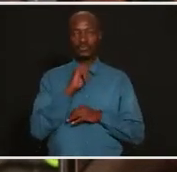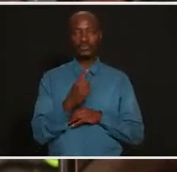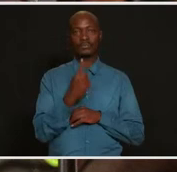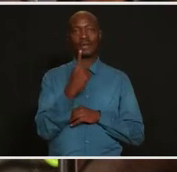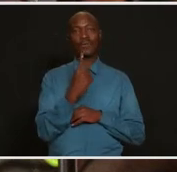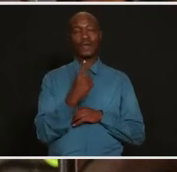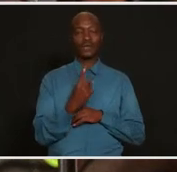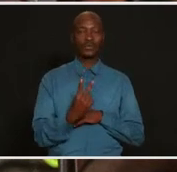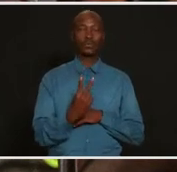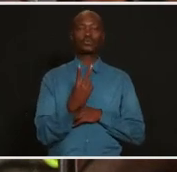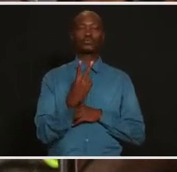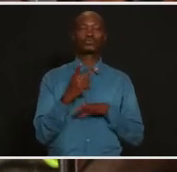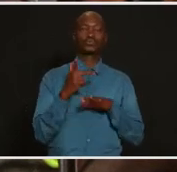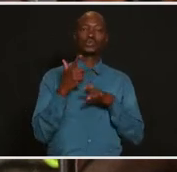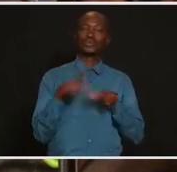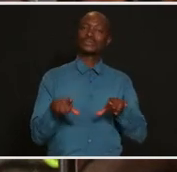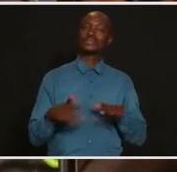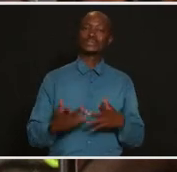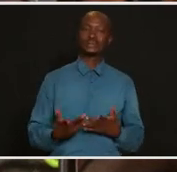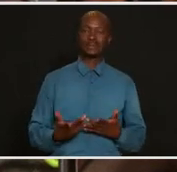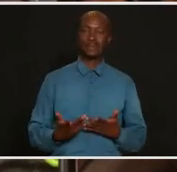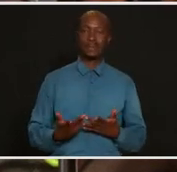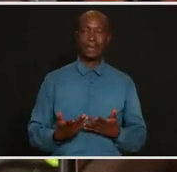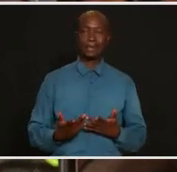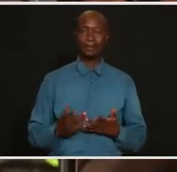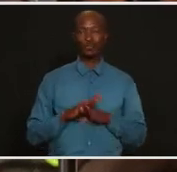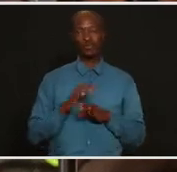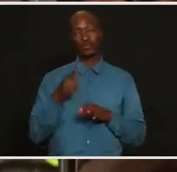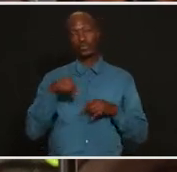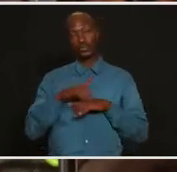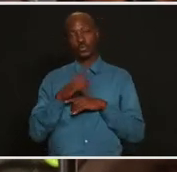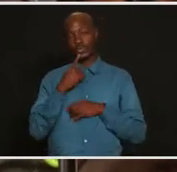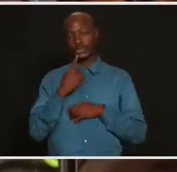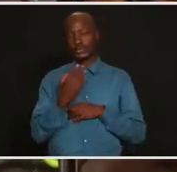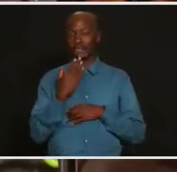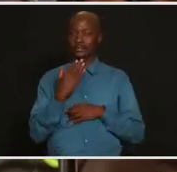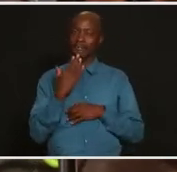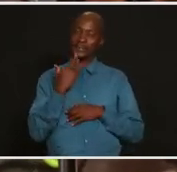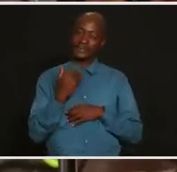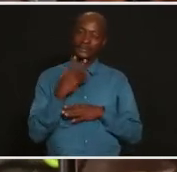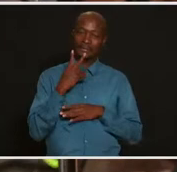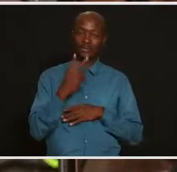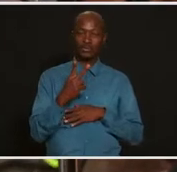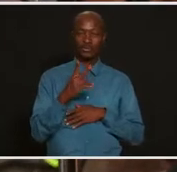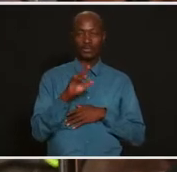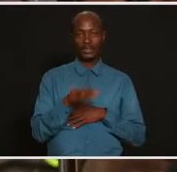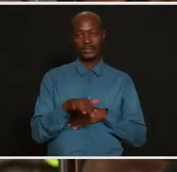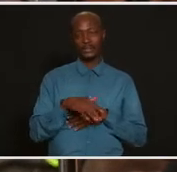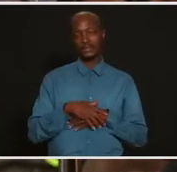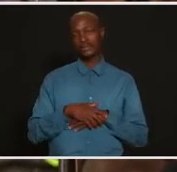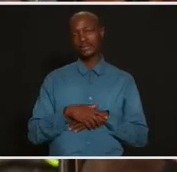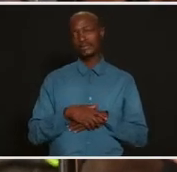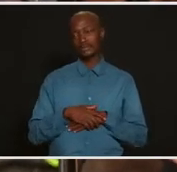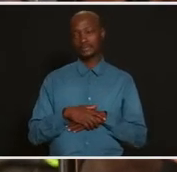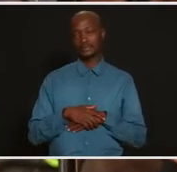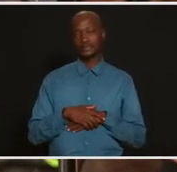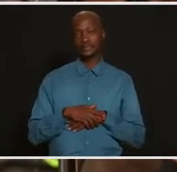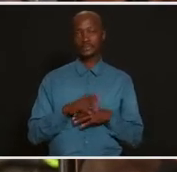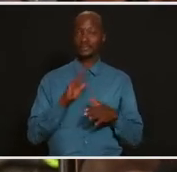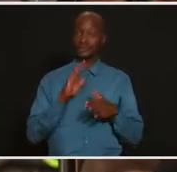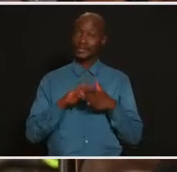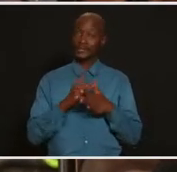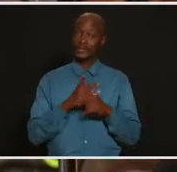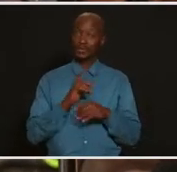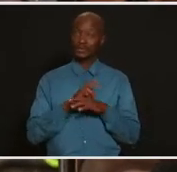two so we are saying please look at that because uh